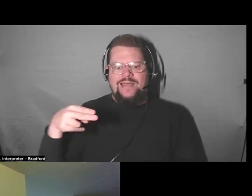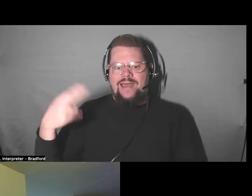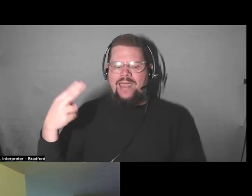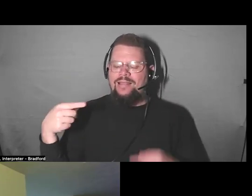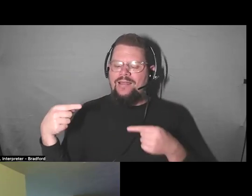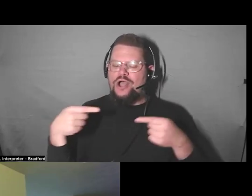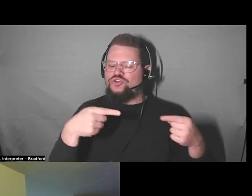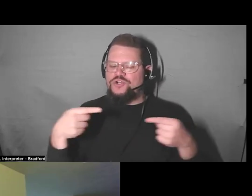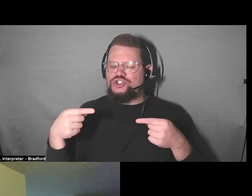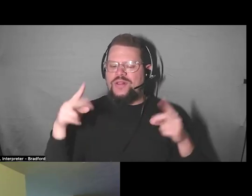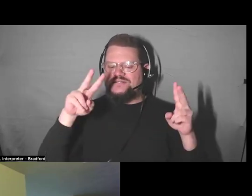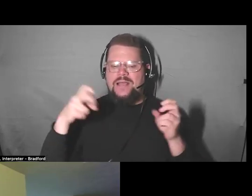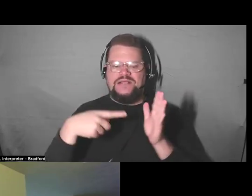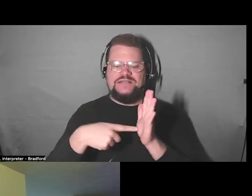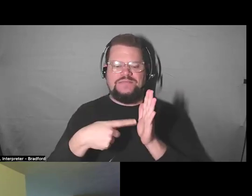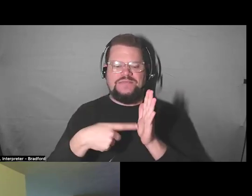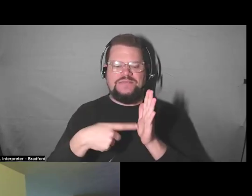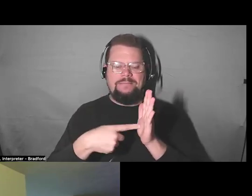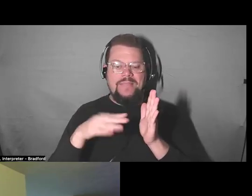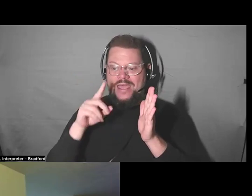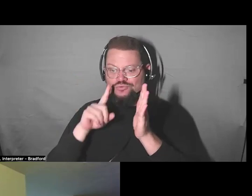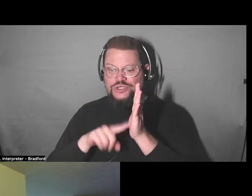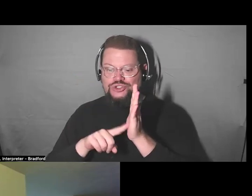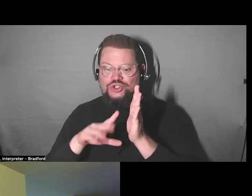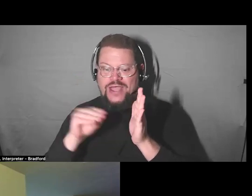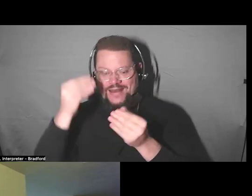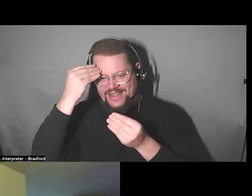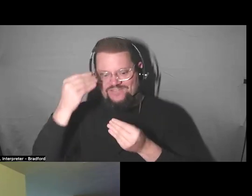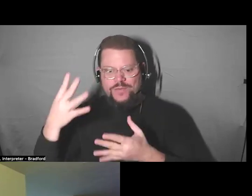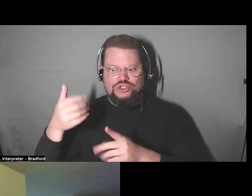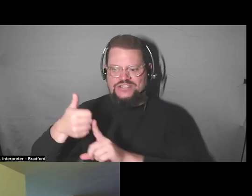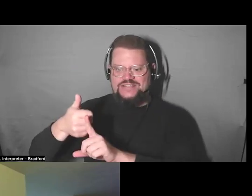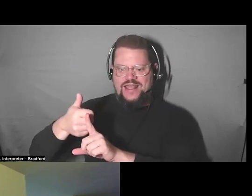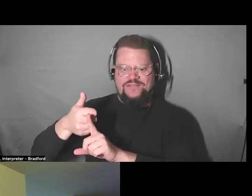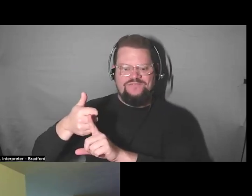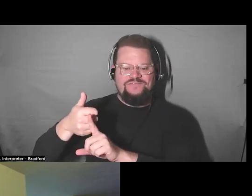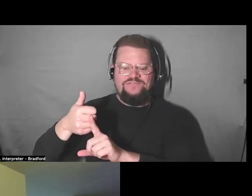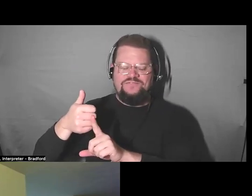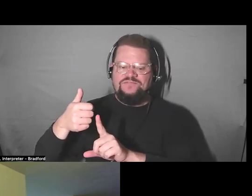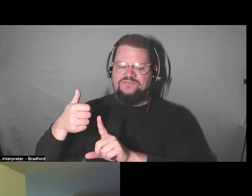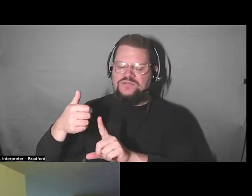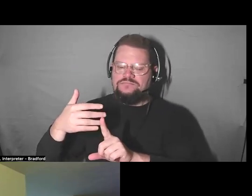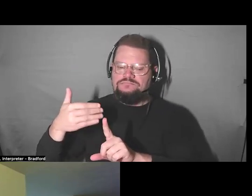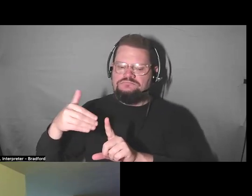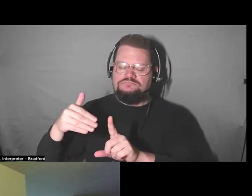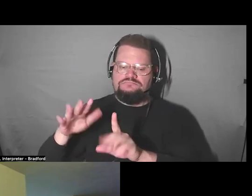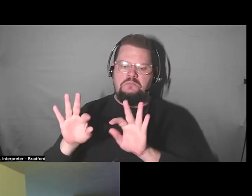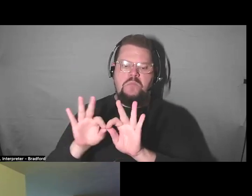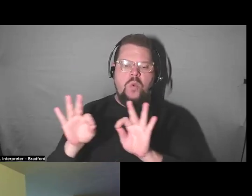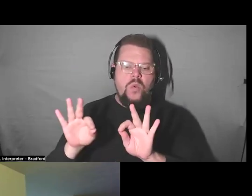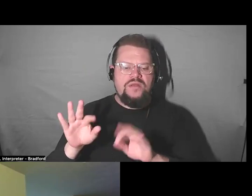topic sometimes, and the research and the information in and of itself as it's presented is critical and